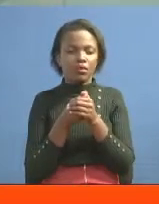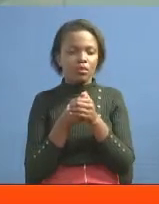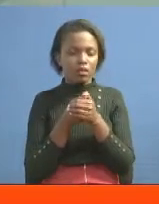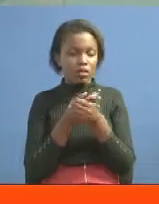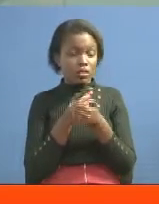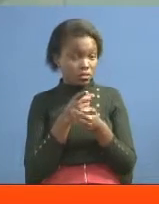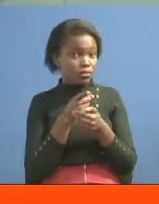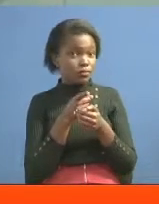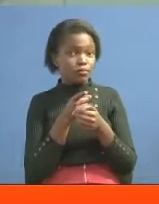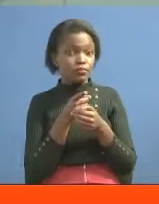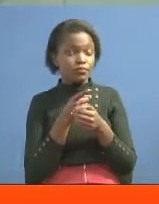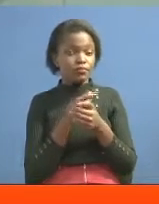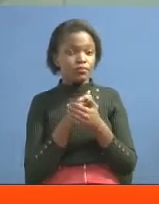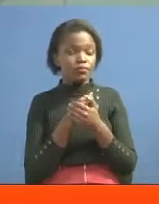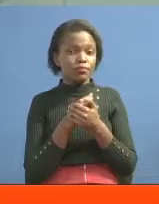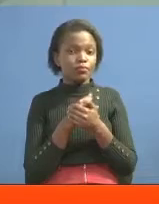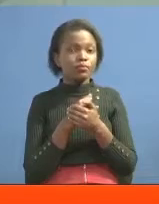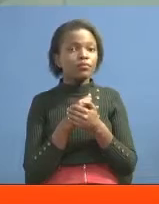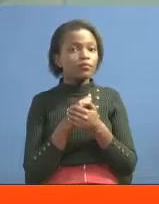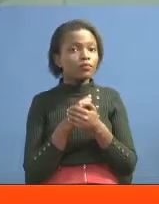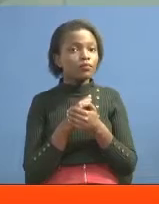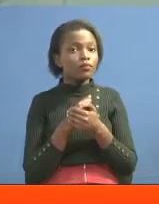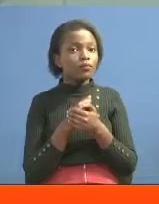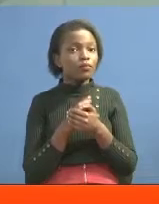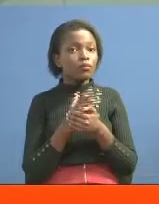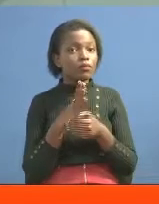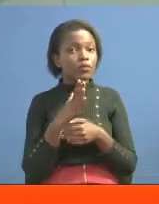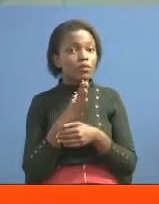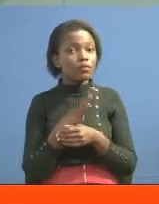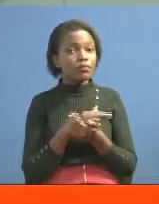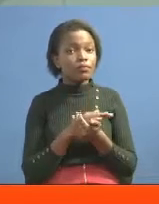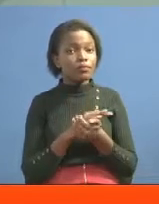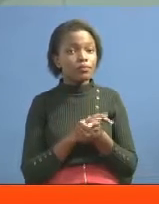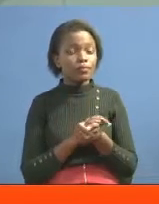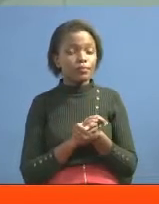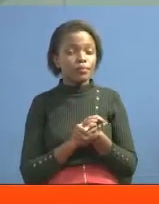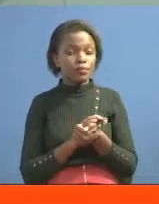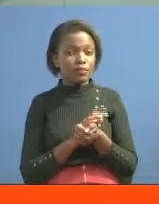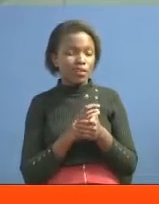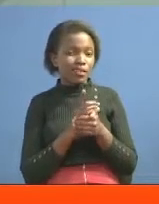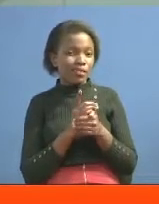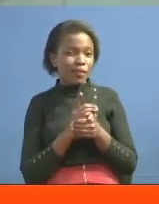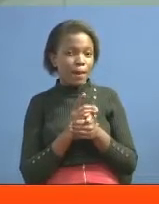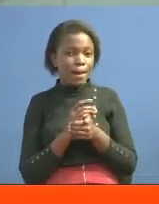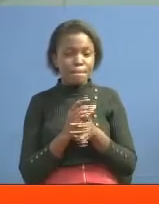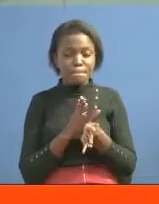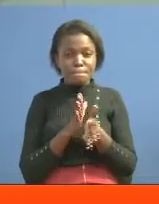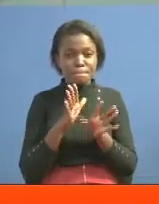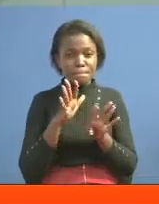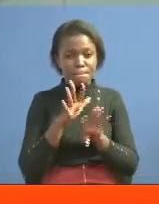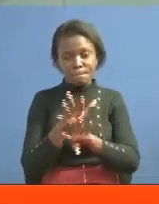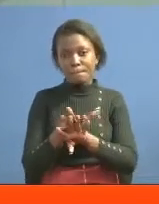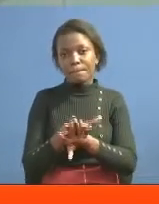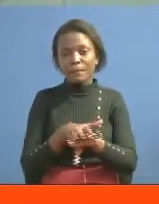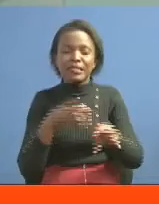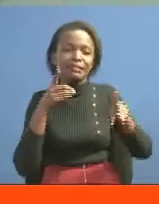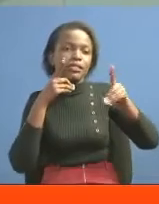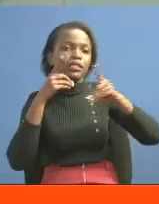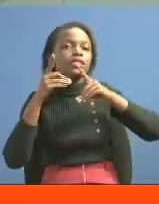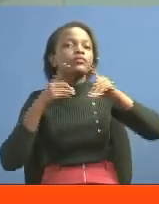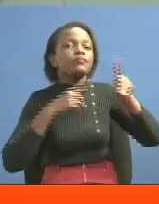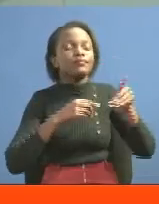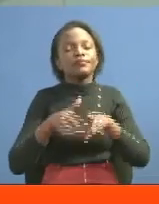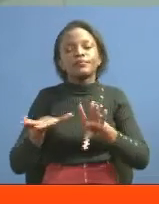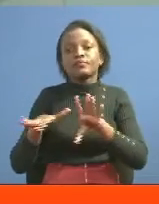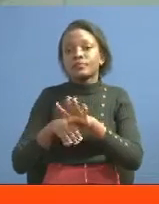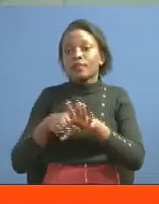This is actually things that must be sanctioned and go through parliament, And so maybe there was a delay in taking this kind of debate to parliament.